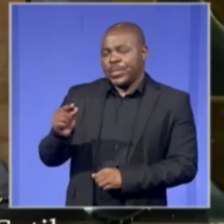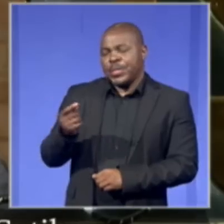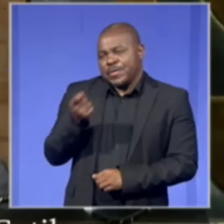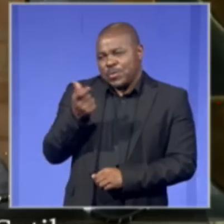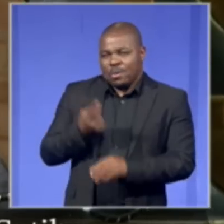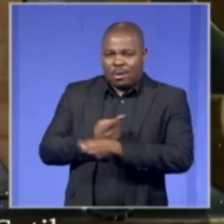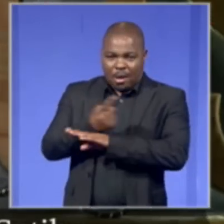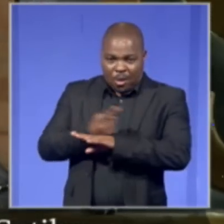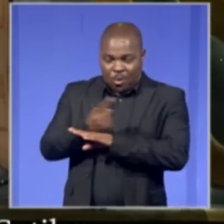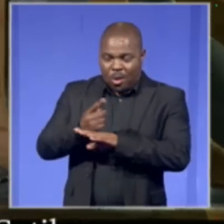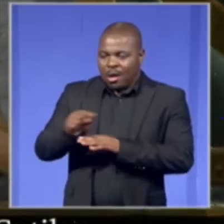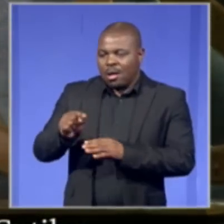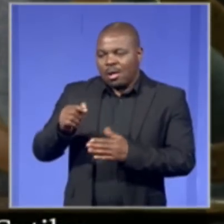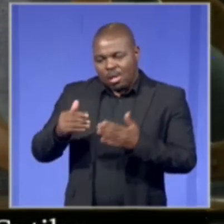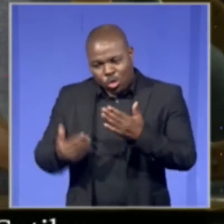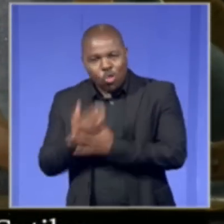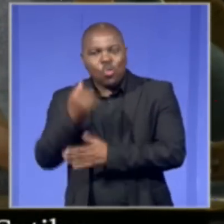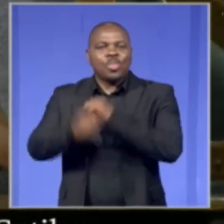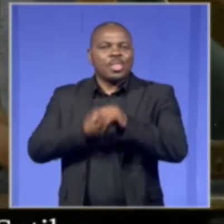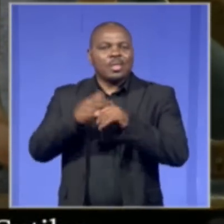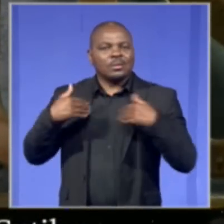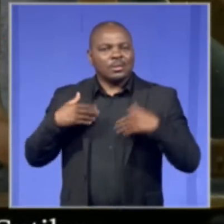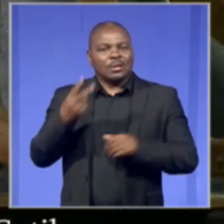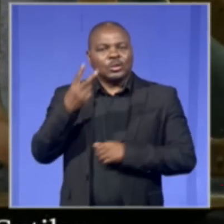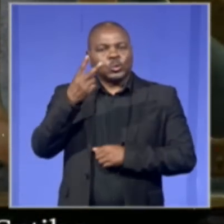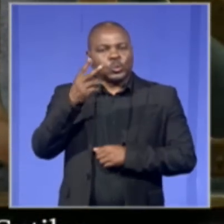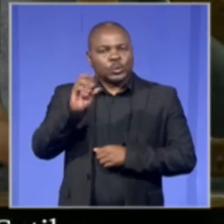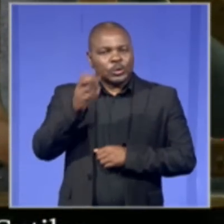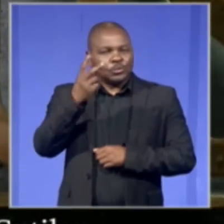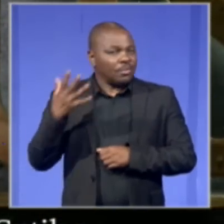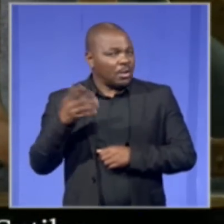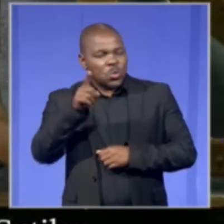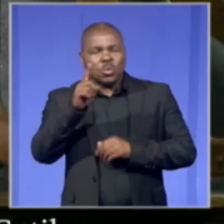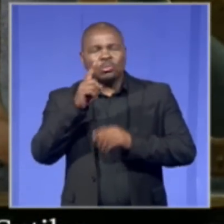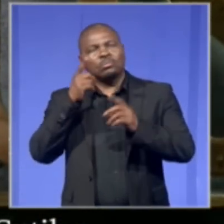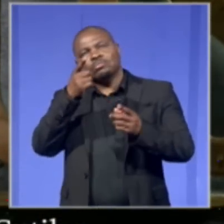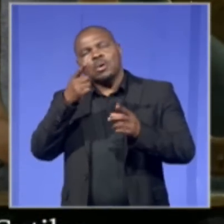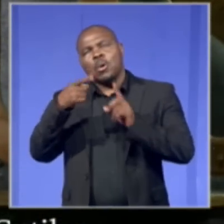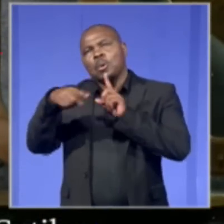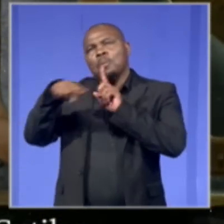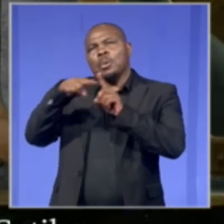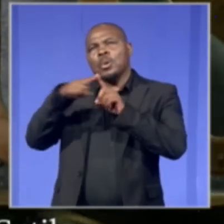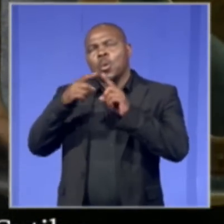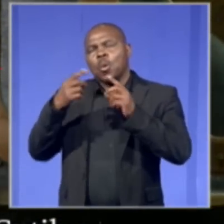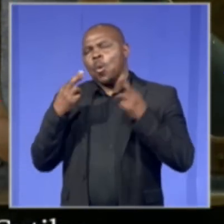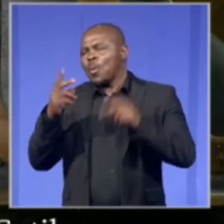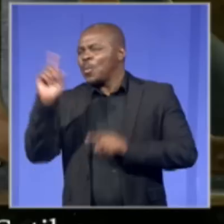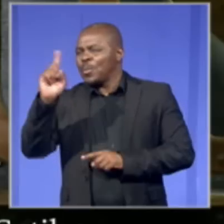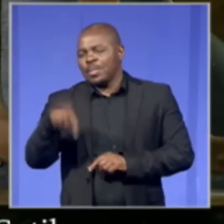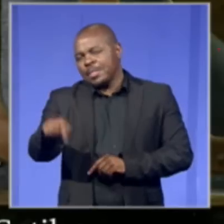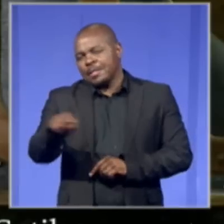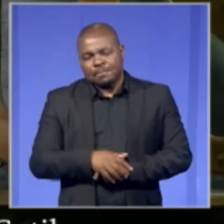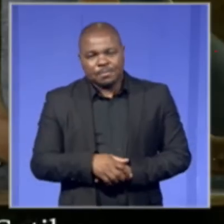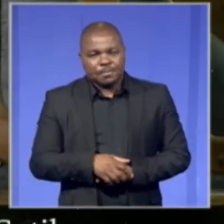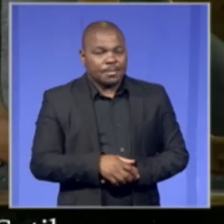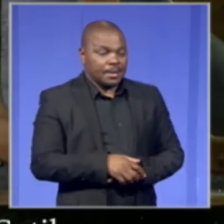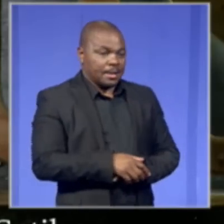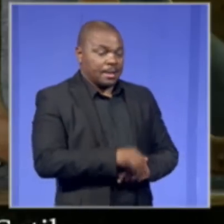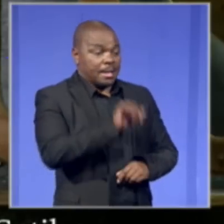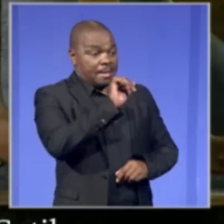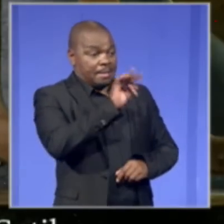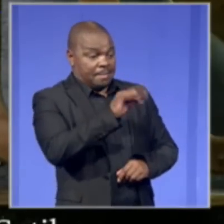gore re kgabaganyetse ko ngwageng wa mošwa wa 2025 o lebeletse eng ke eng se o ka batlang go se bona se diragala na nka itumela thata